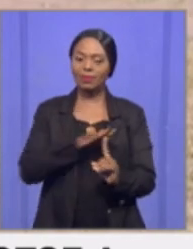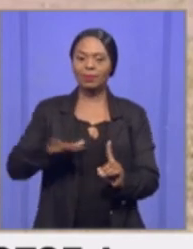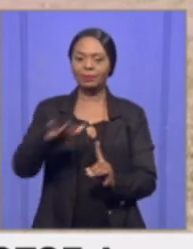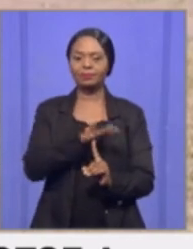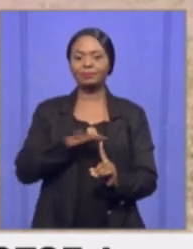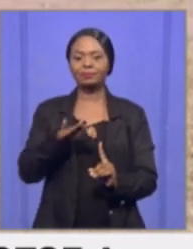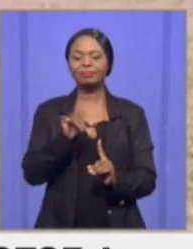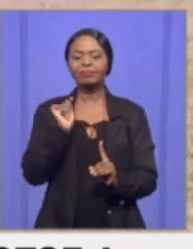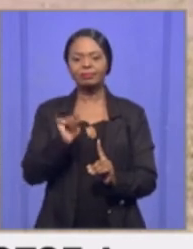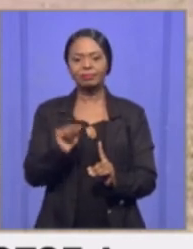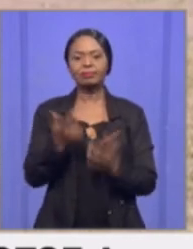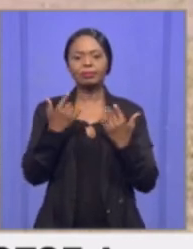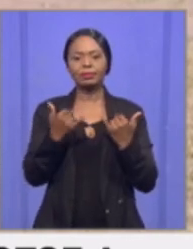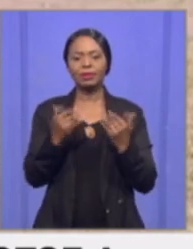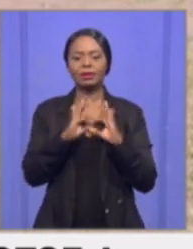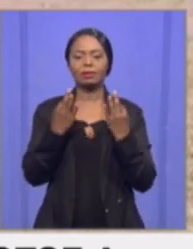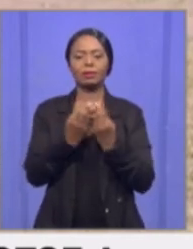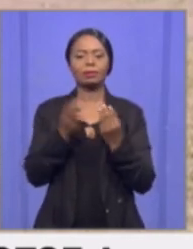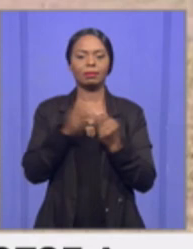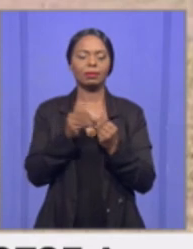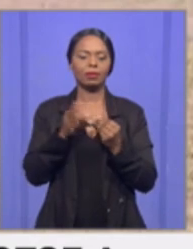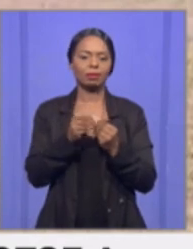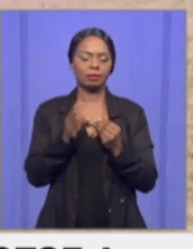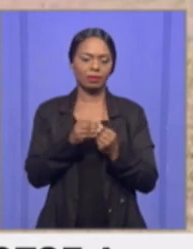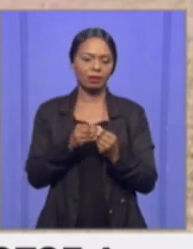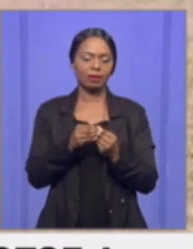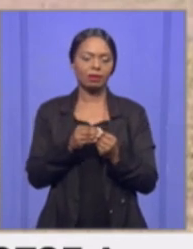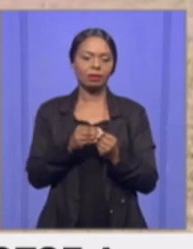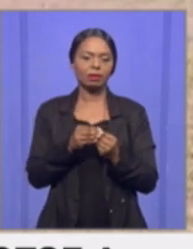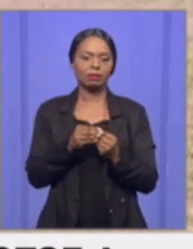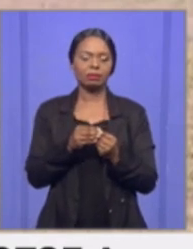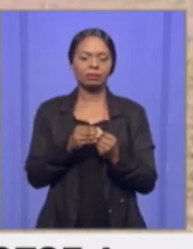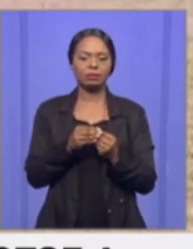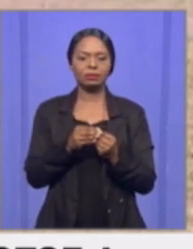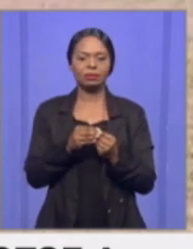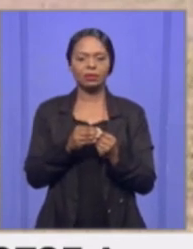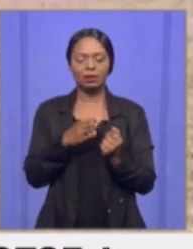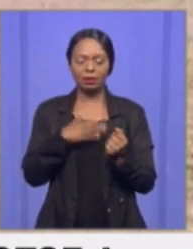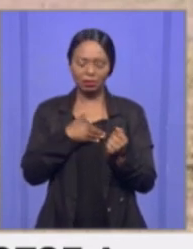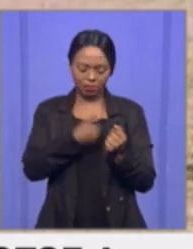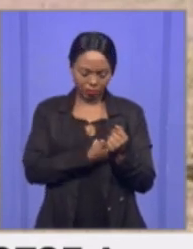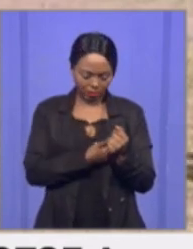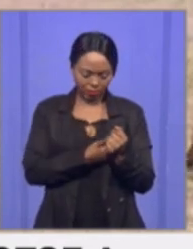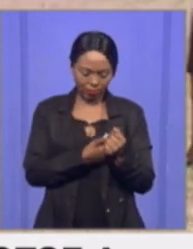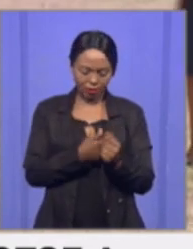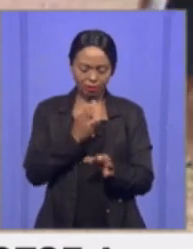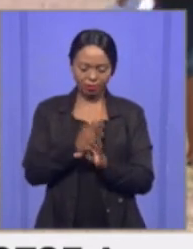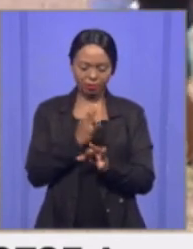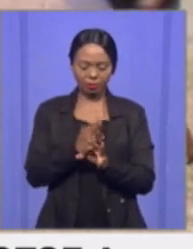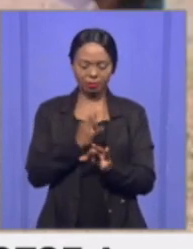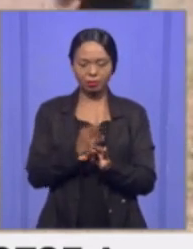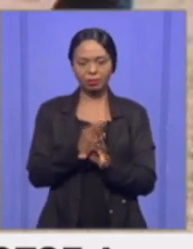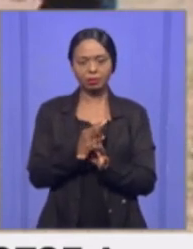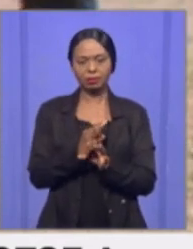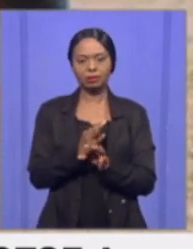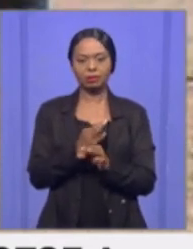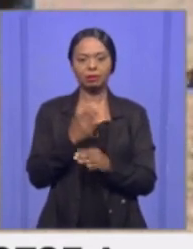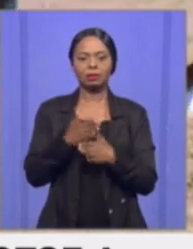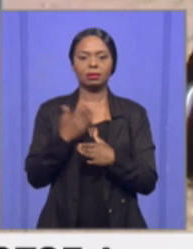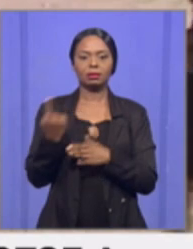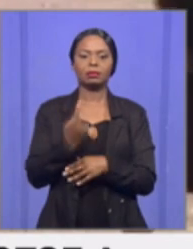kuleng botlhoko ore lelapeng le mo ba latlhegetseng ntshe a ne e le ena ntate fela a berekang